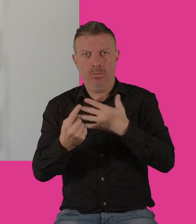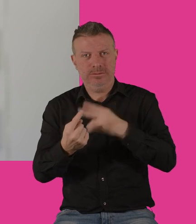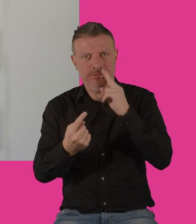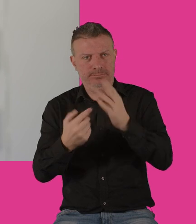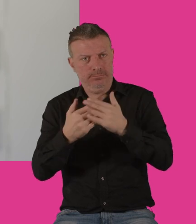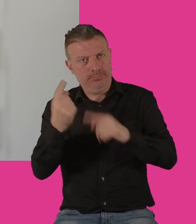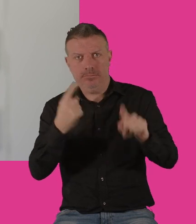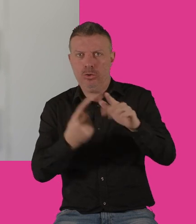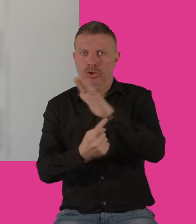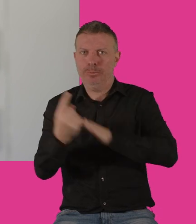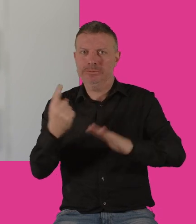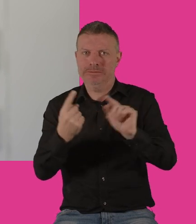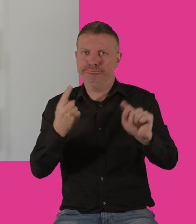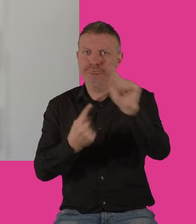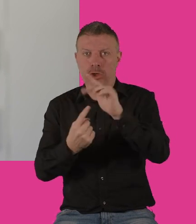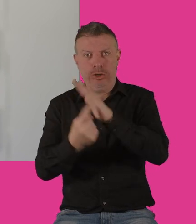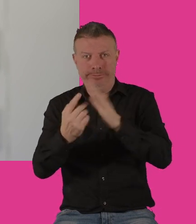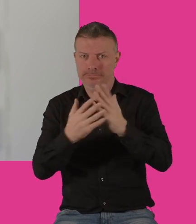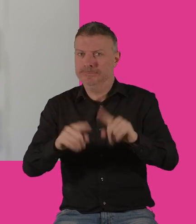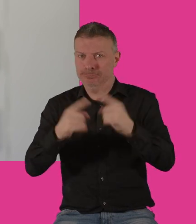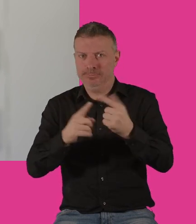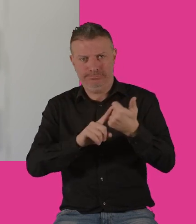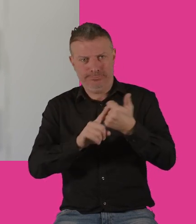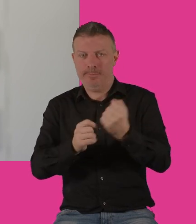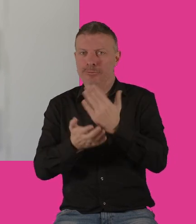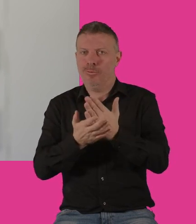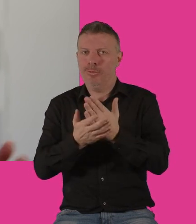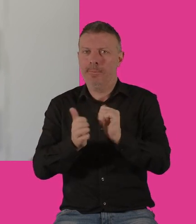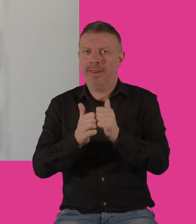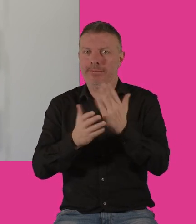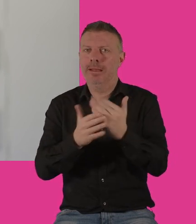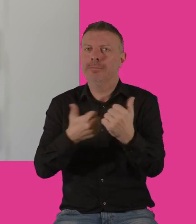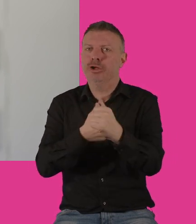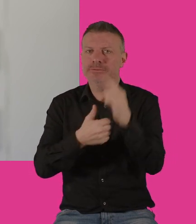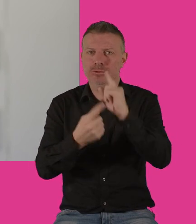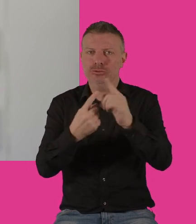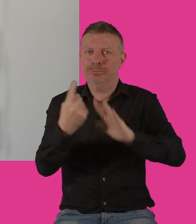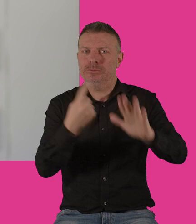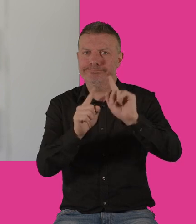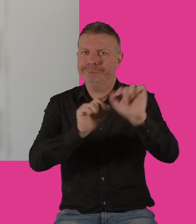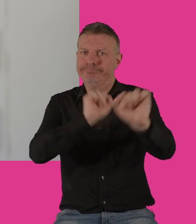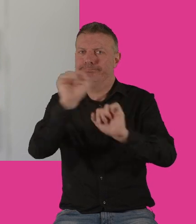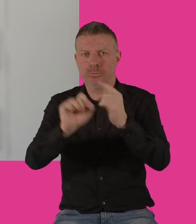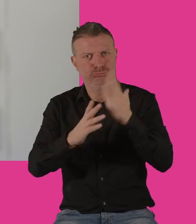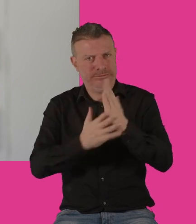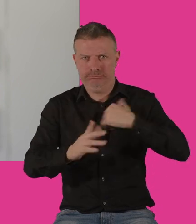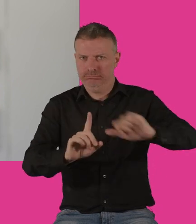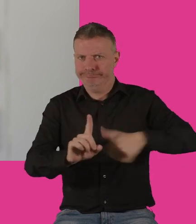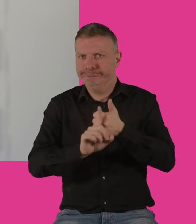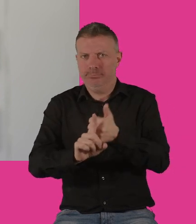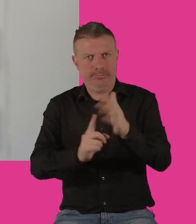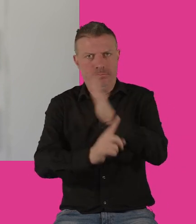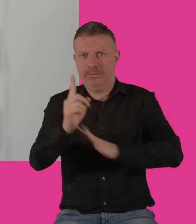happen across communities. Communities are different, to make sure that peer support is appropriate for each community, and it's something we're fully behind and is part of the